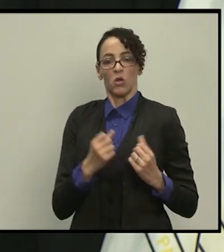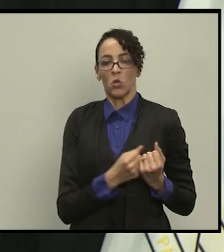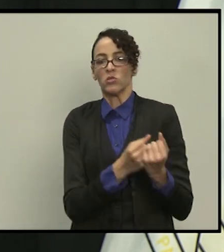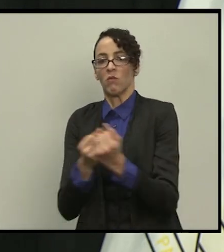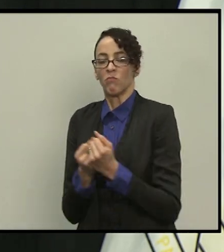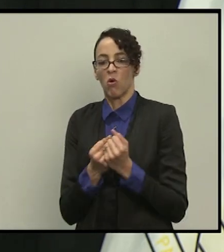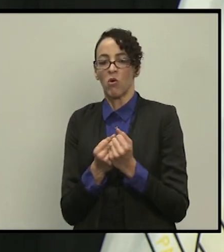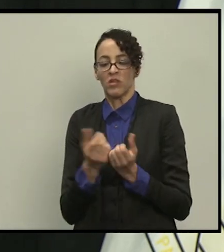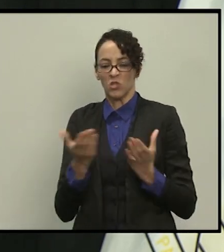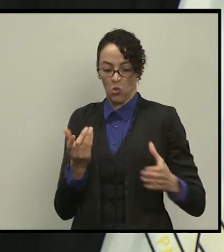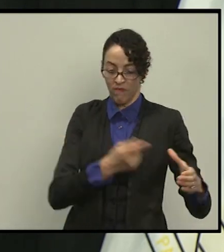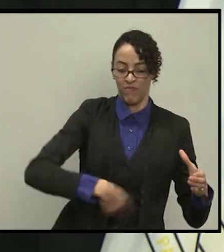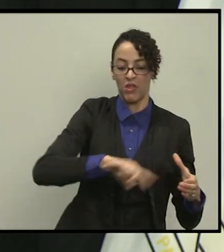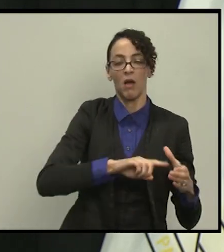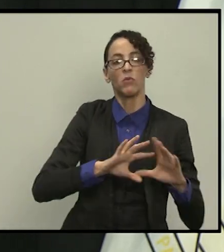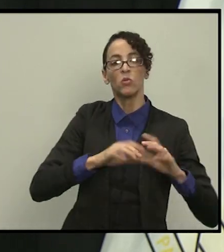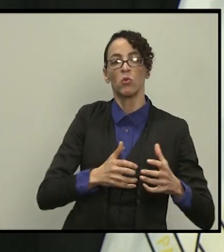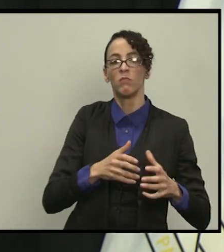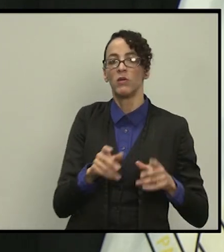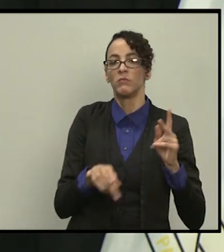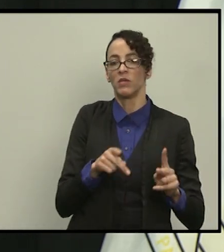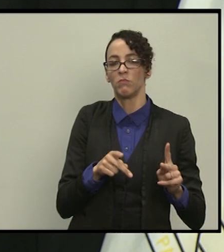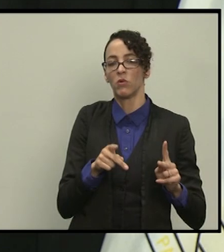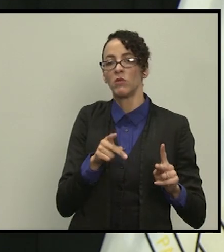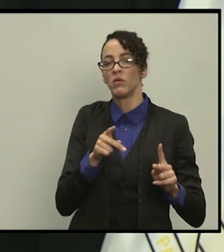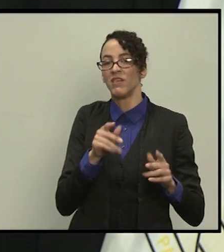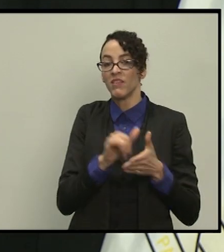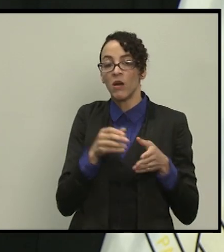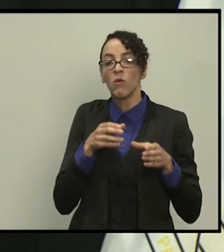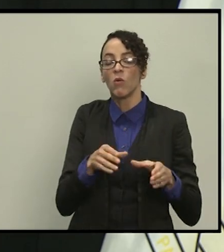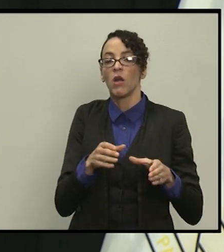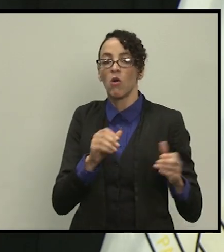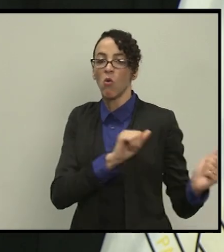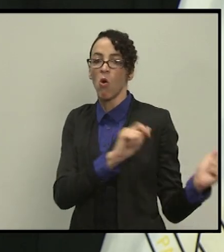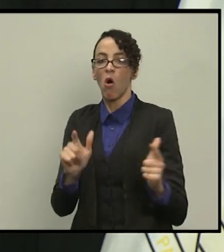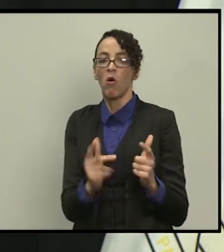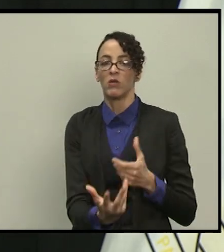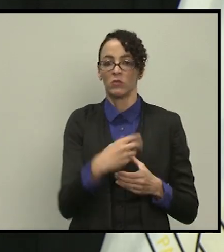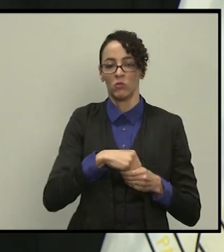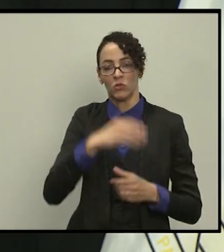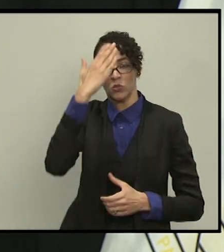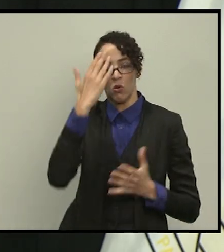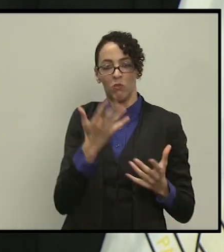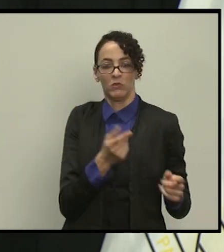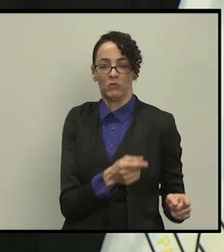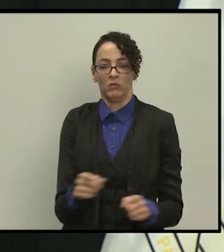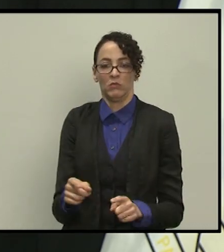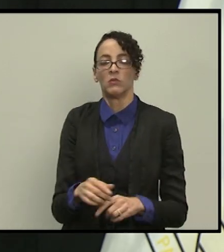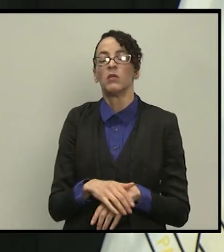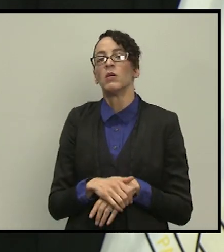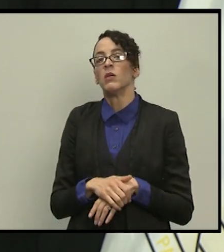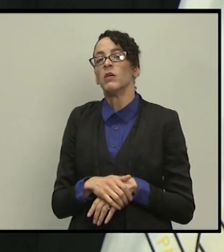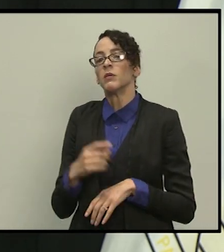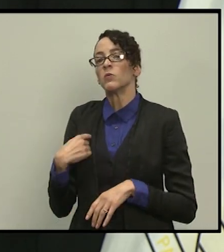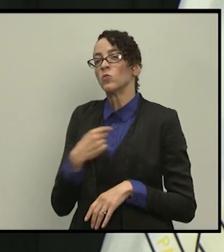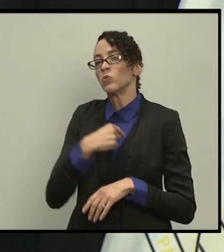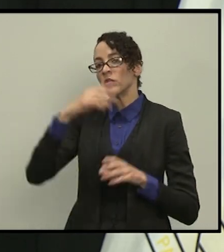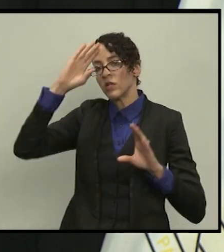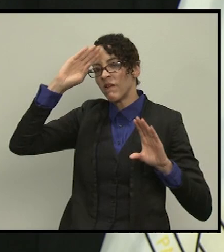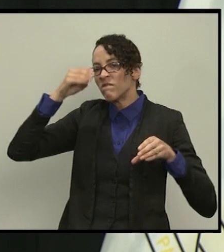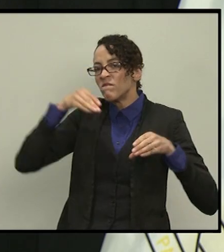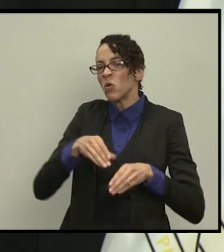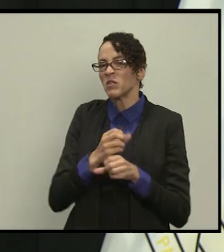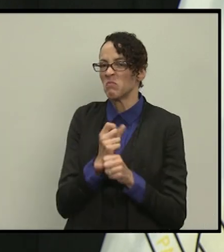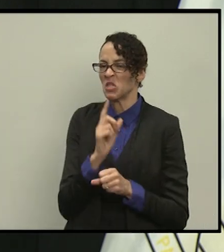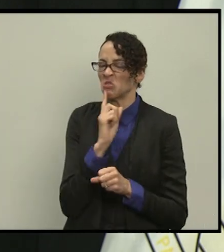is left out. We are focused on making sure, and Director Davis from the